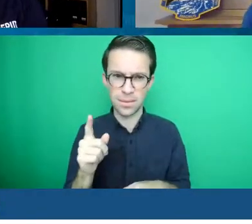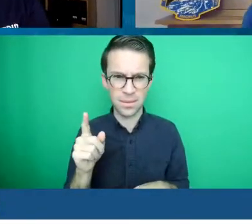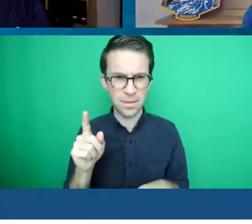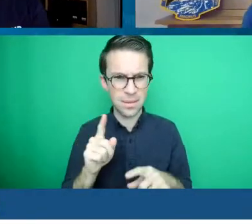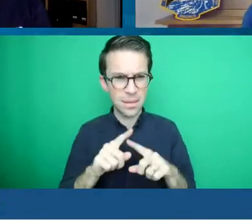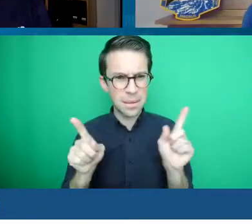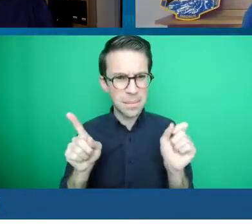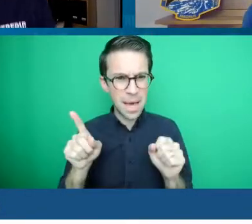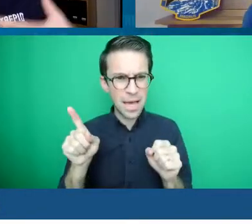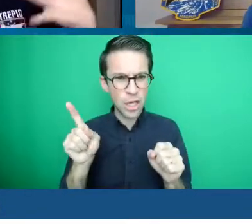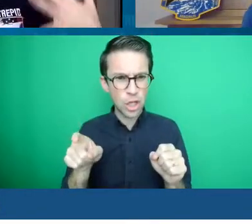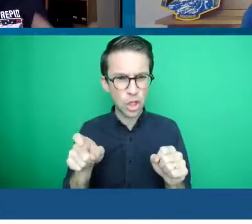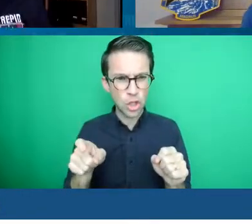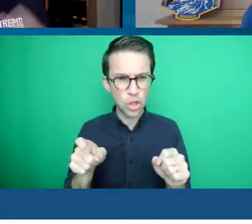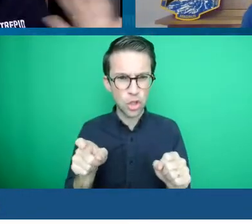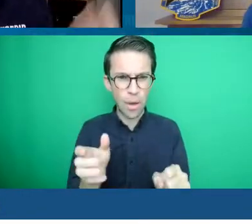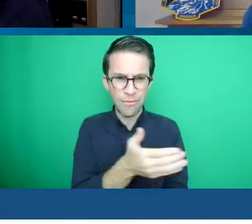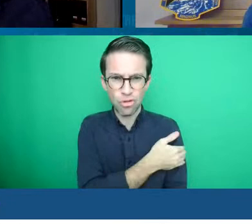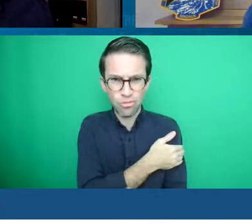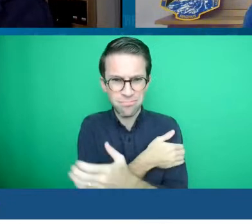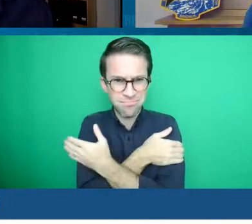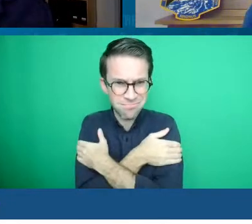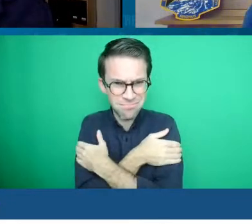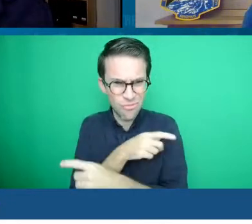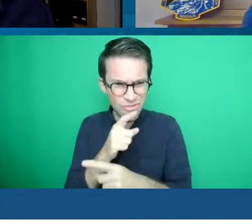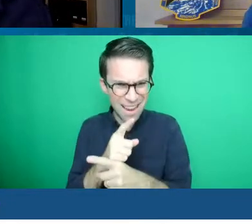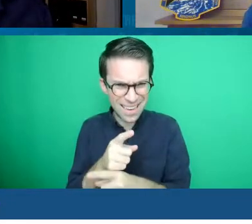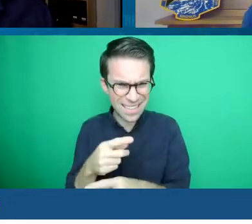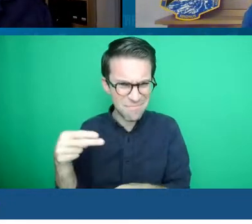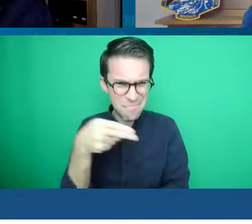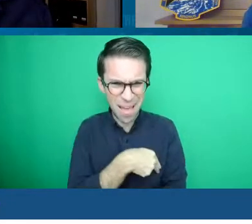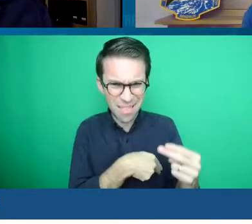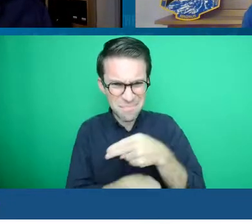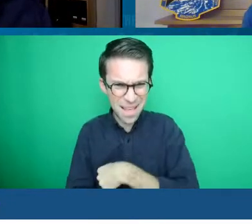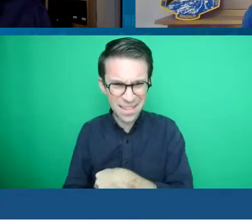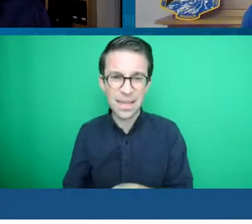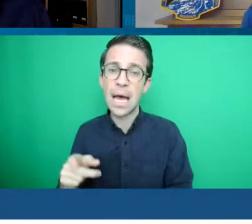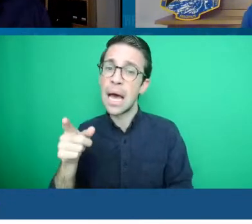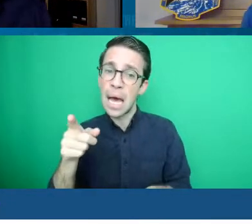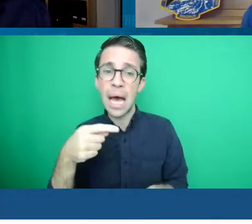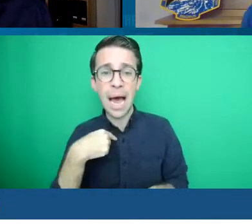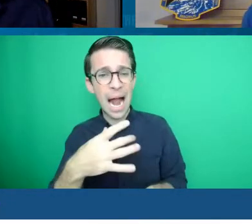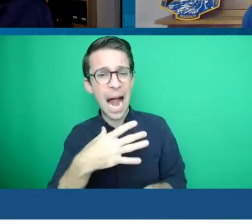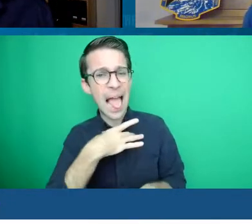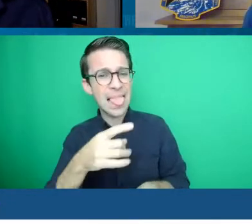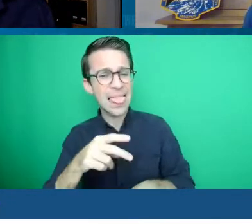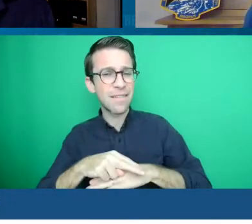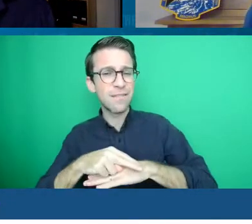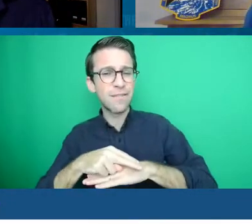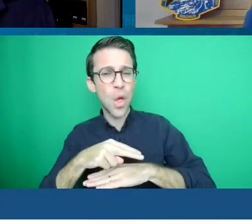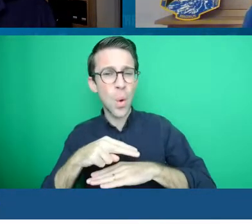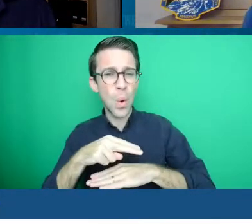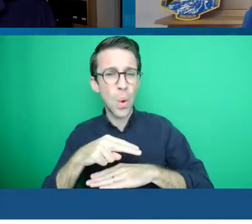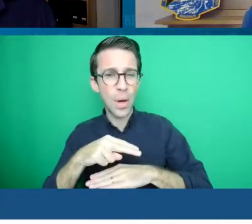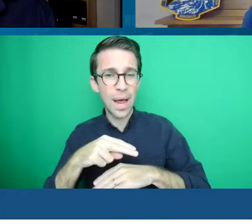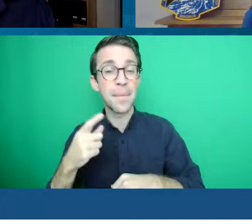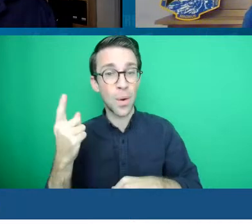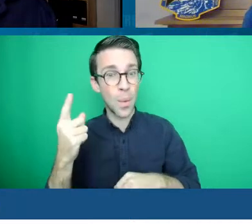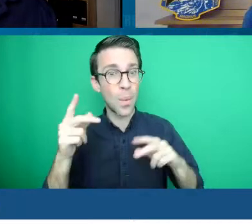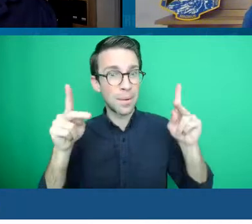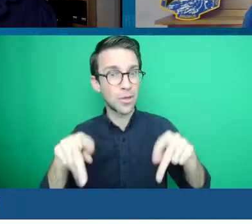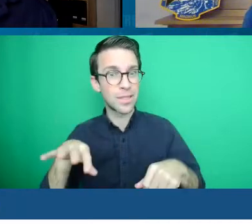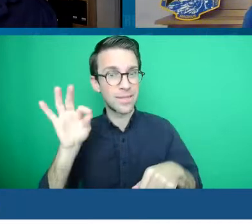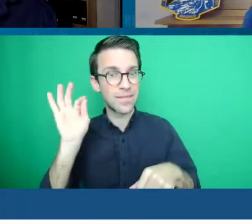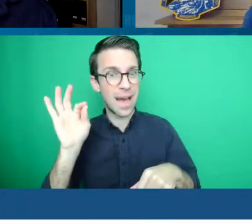when you're in space, right? Yeah. But I like floating. One of my crew members did find me floating in the space